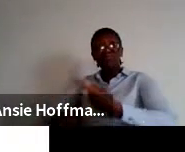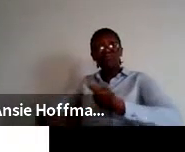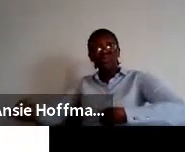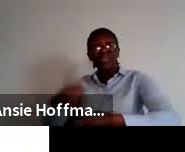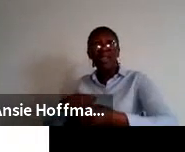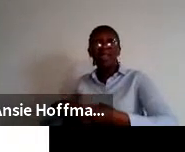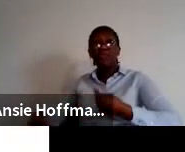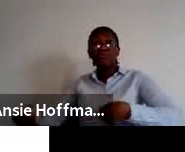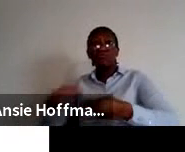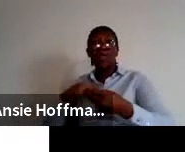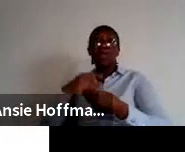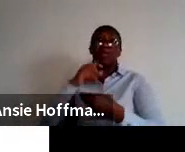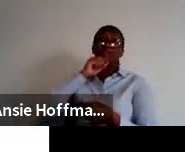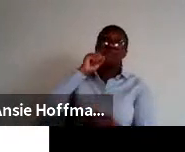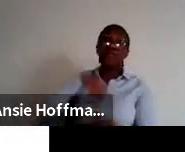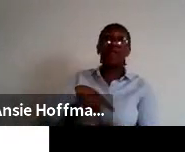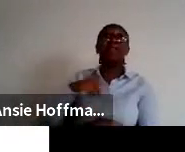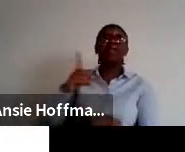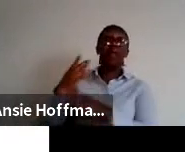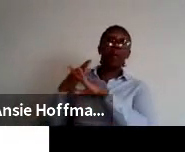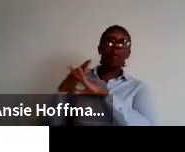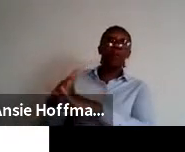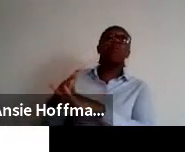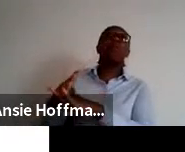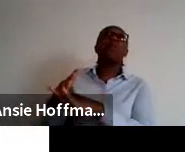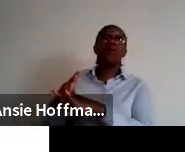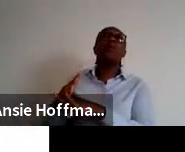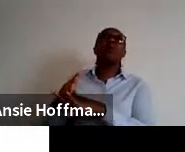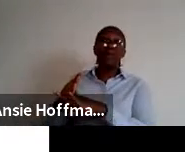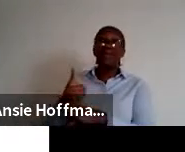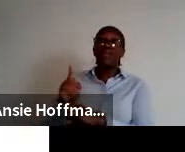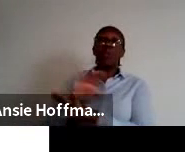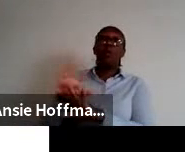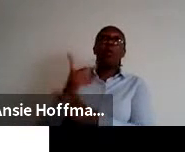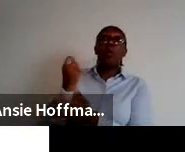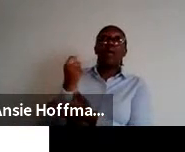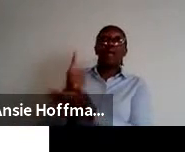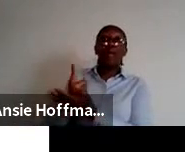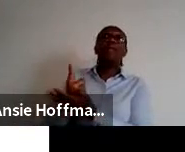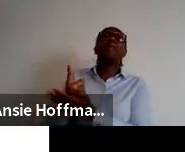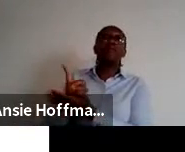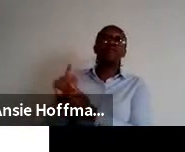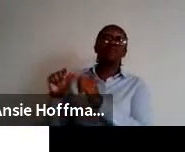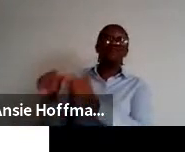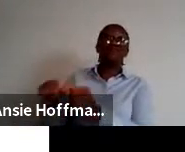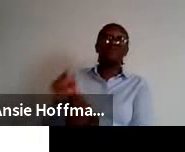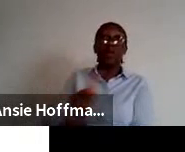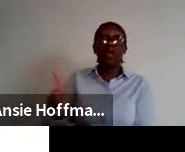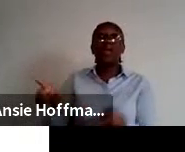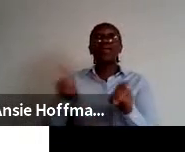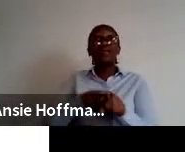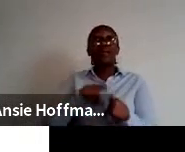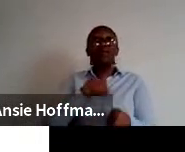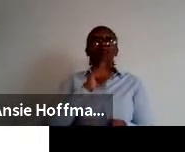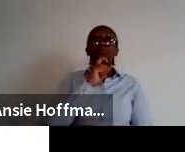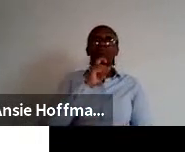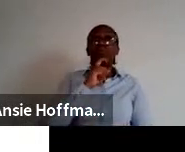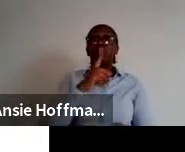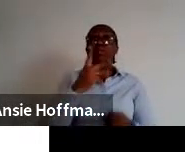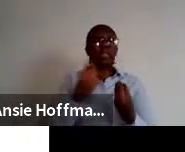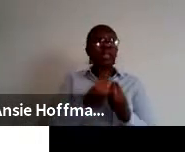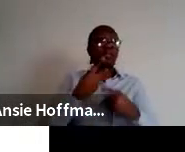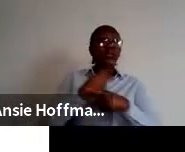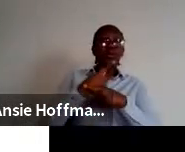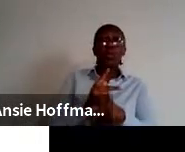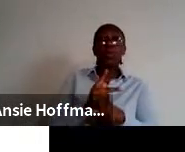that are happening within the customs value chain are not going to take place, such as the misuse of origin and preferential